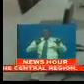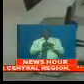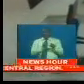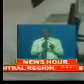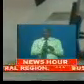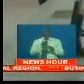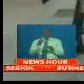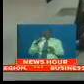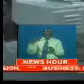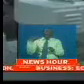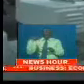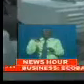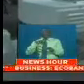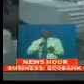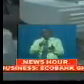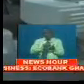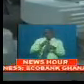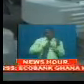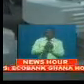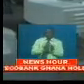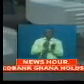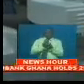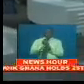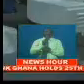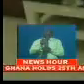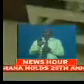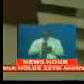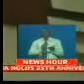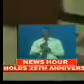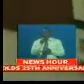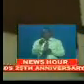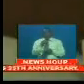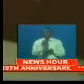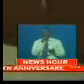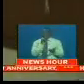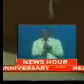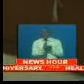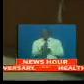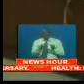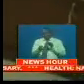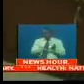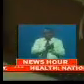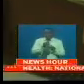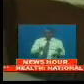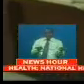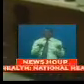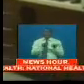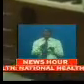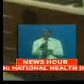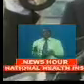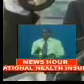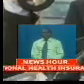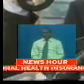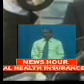and Champion Divine Building. The Vice Chancellor of the University, Professor William Otu Ellis, emphasized the importance of the